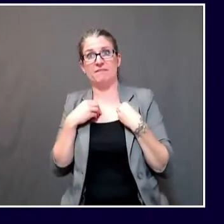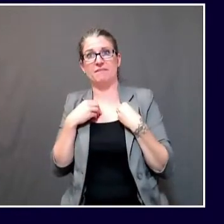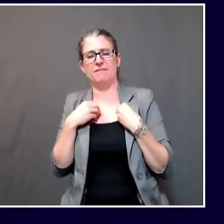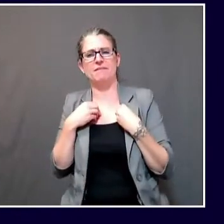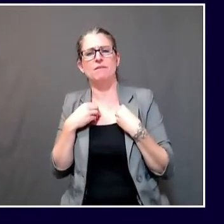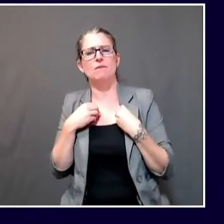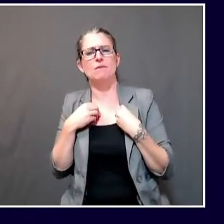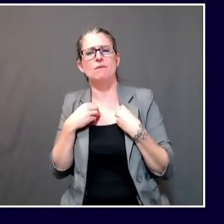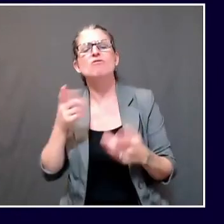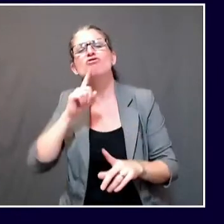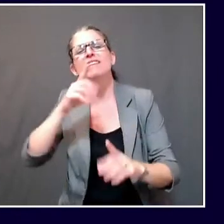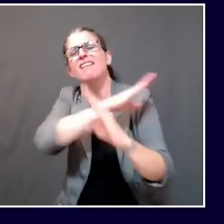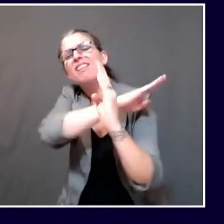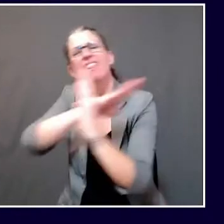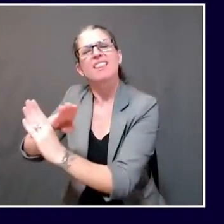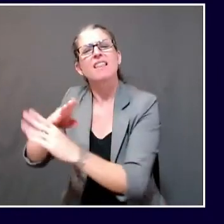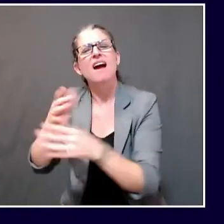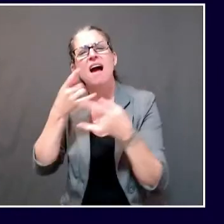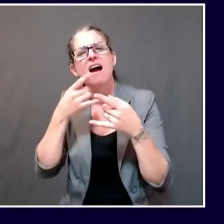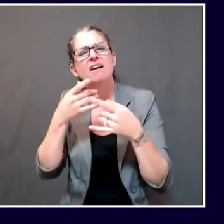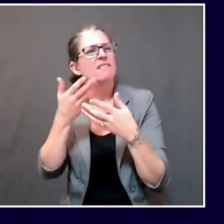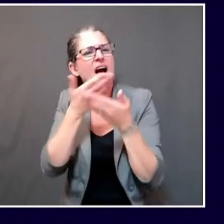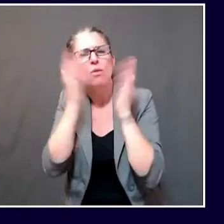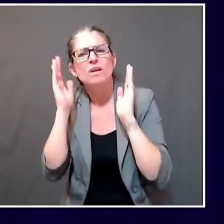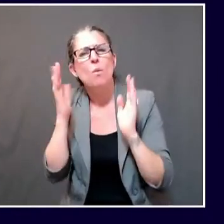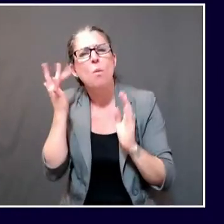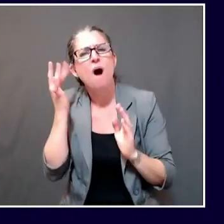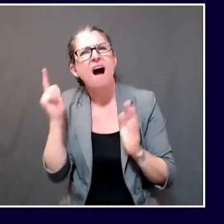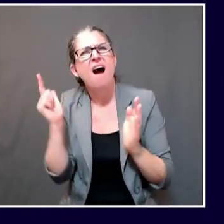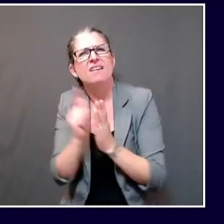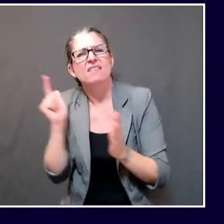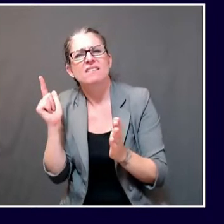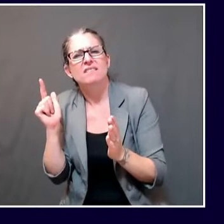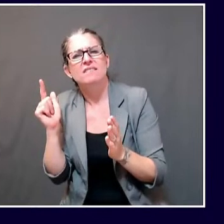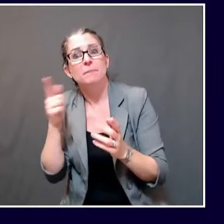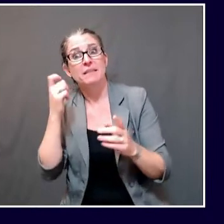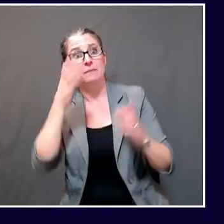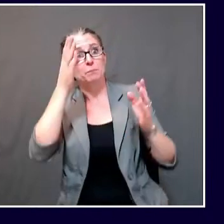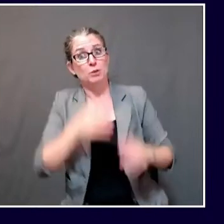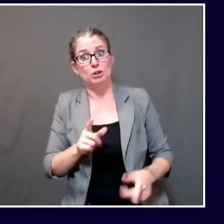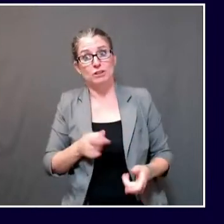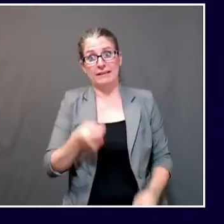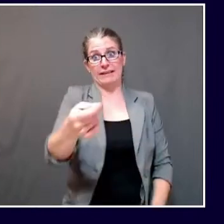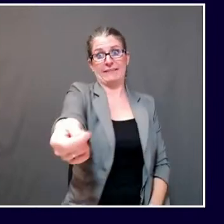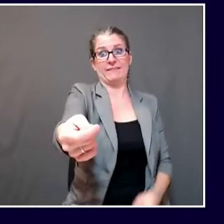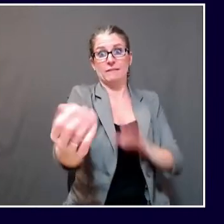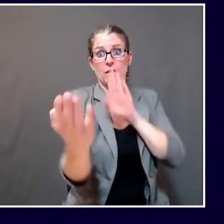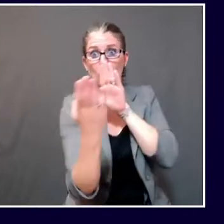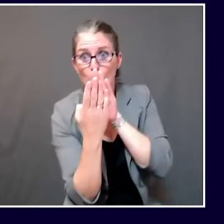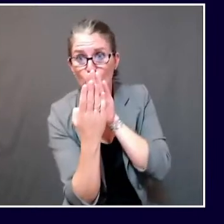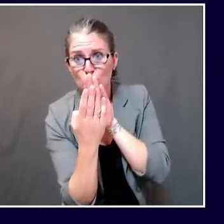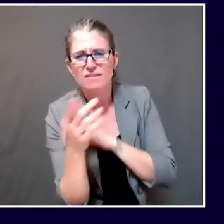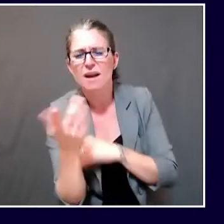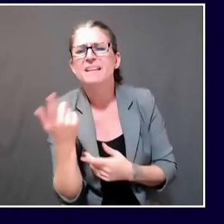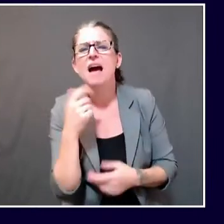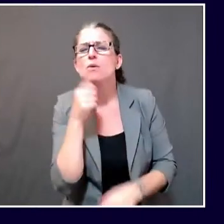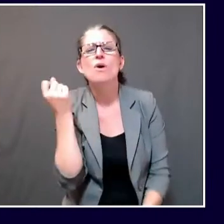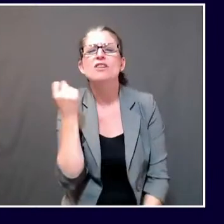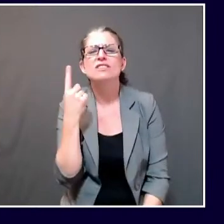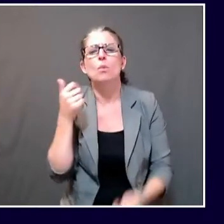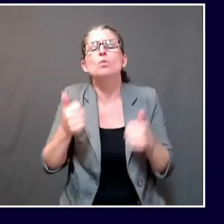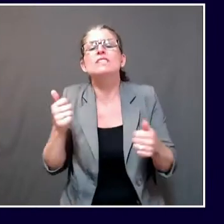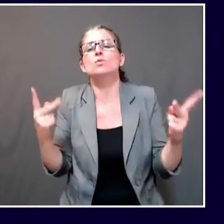that would be more at risk? Emily, I'm going to answer your question, but not exactly in the frame in